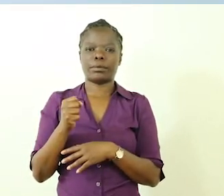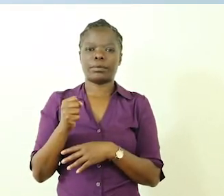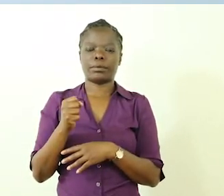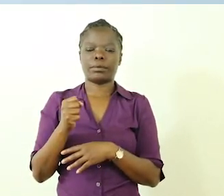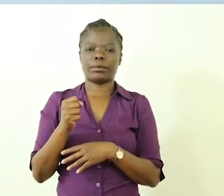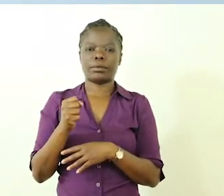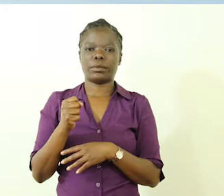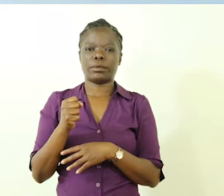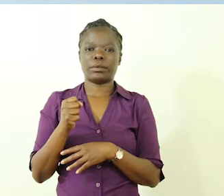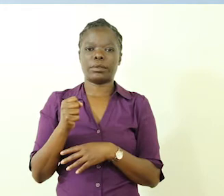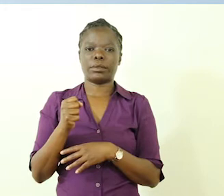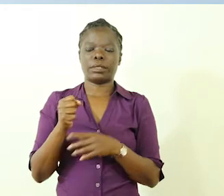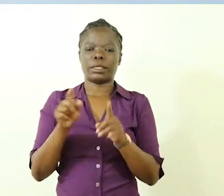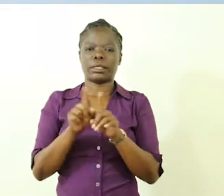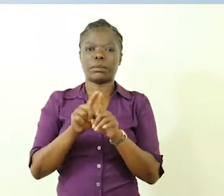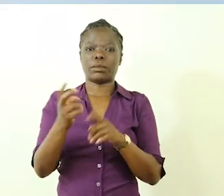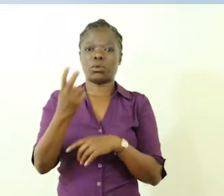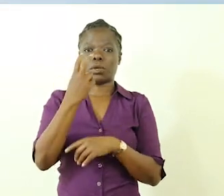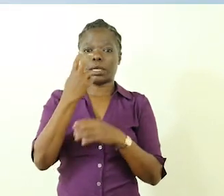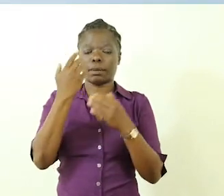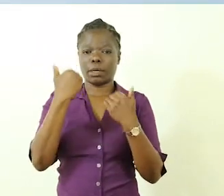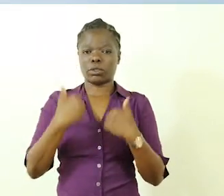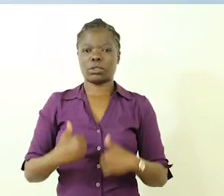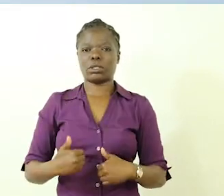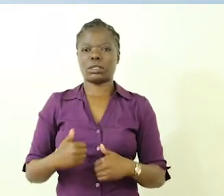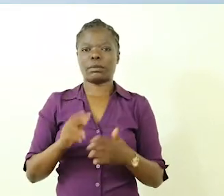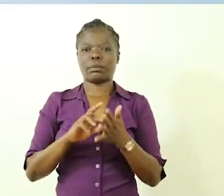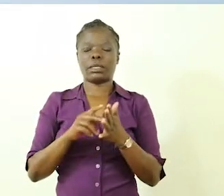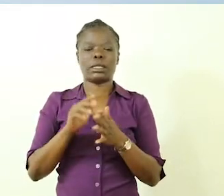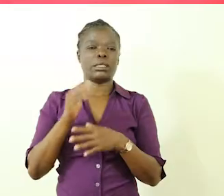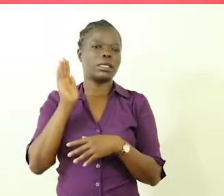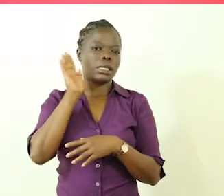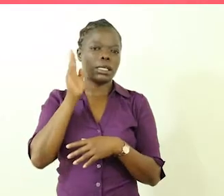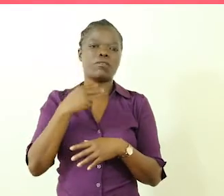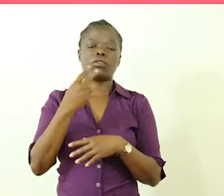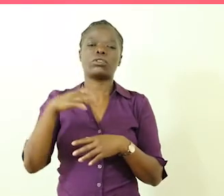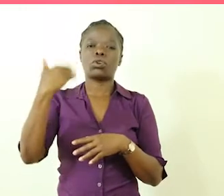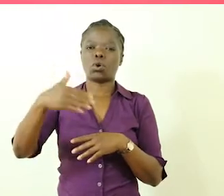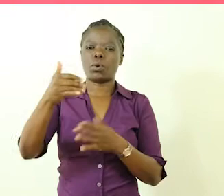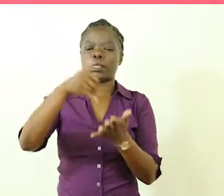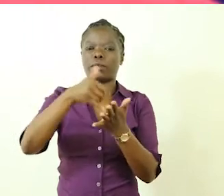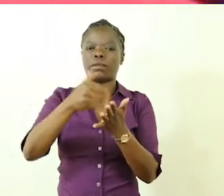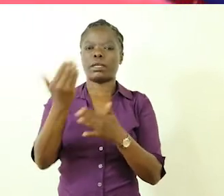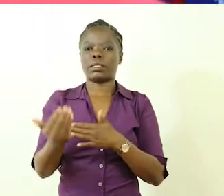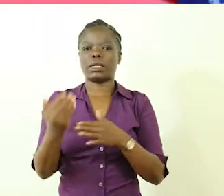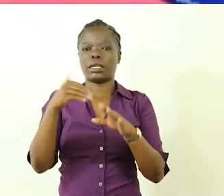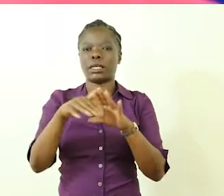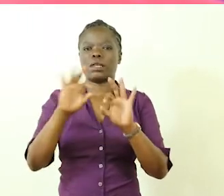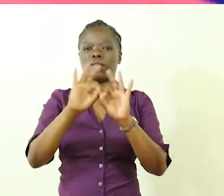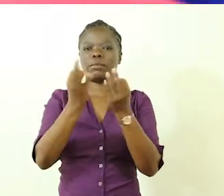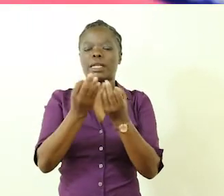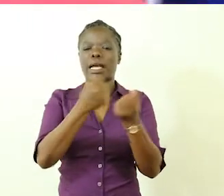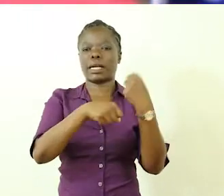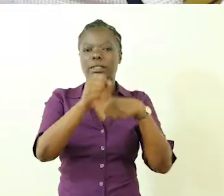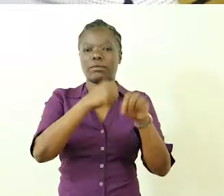think he's even looking at me, meaning he's hearing my voice. Always involve the child in the